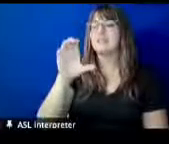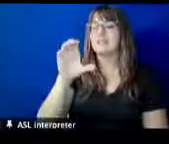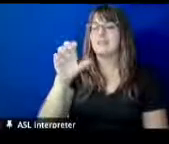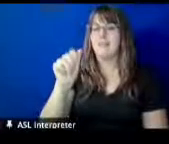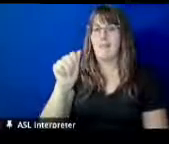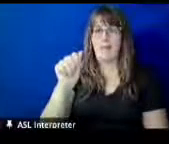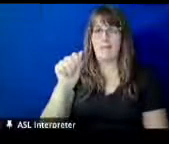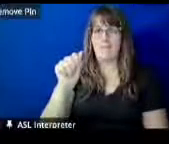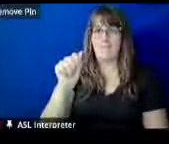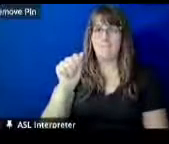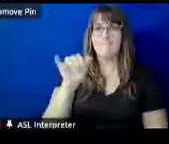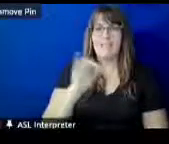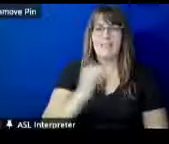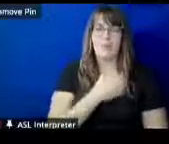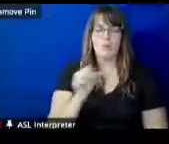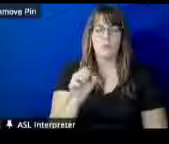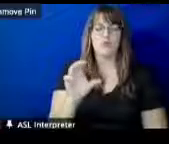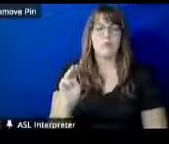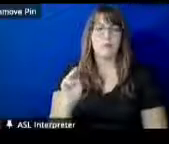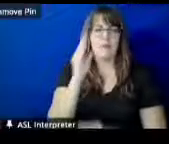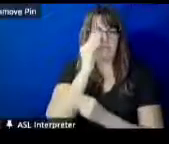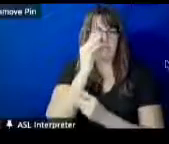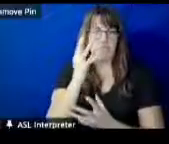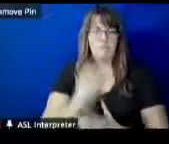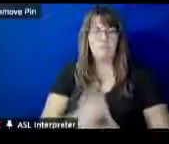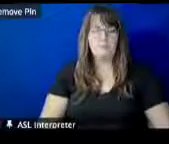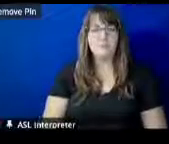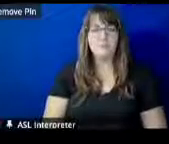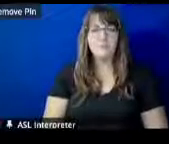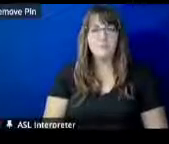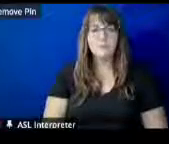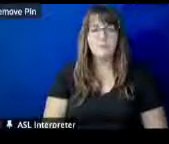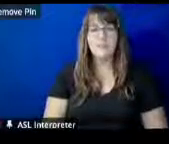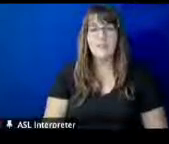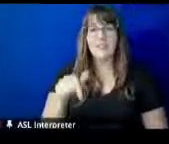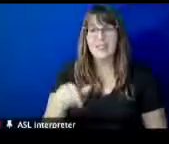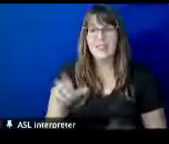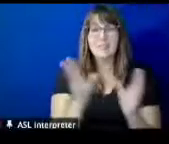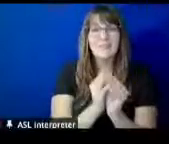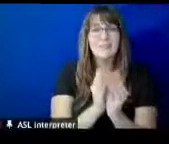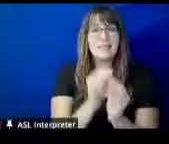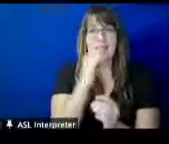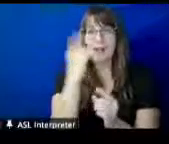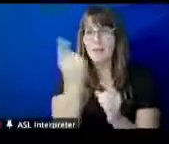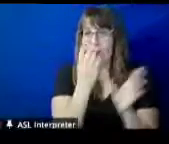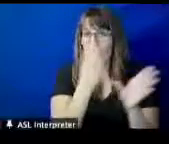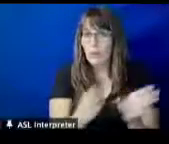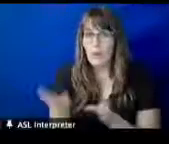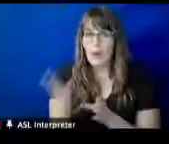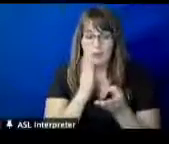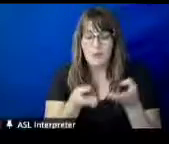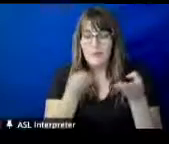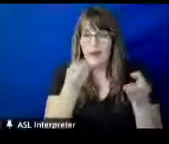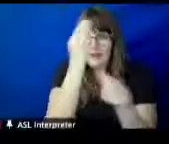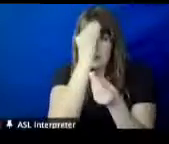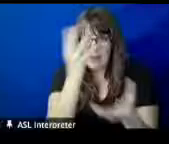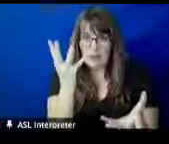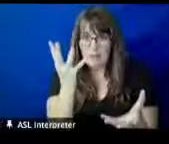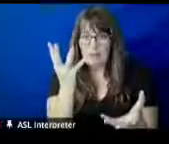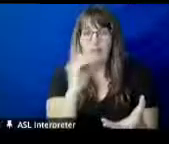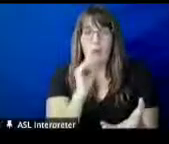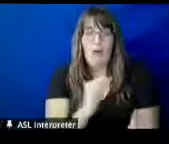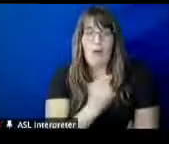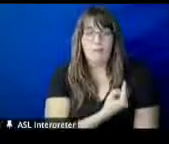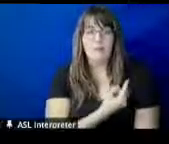Lines CA. And now, this input meeting is not the only way to provide public input.